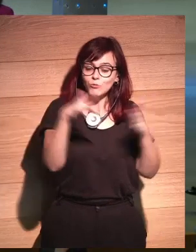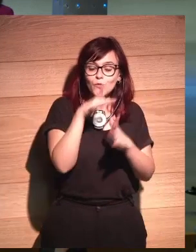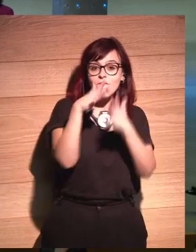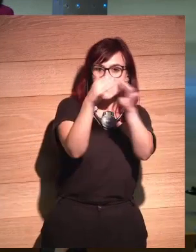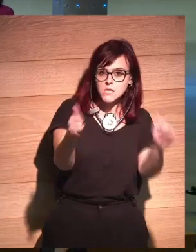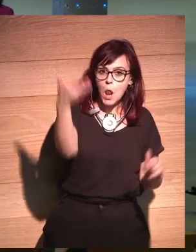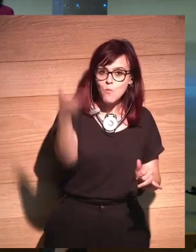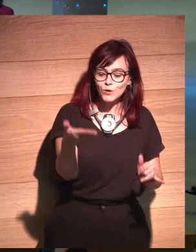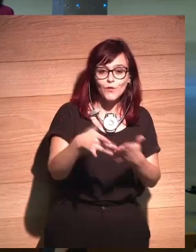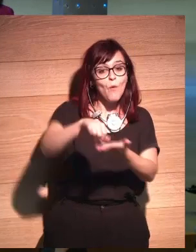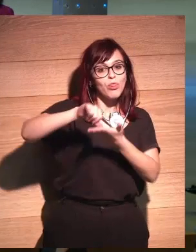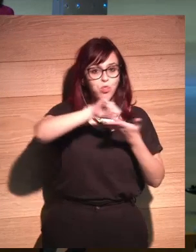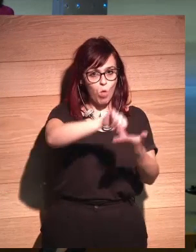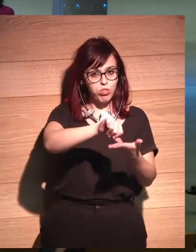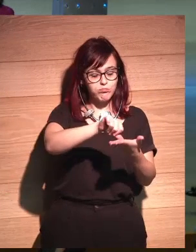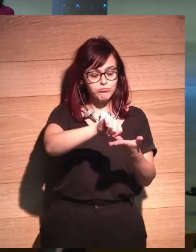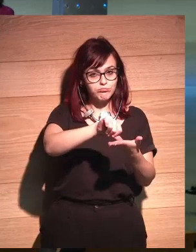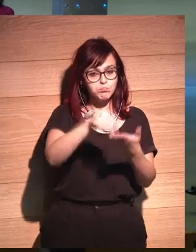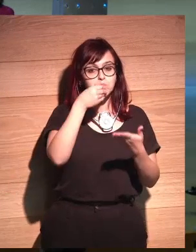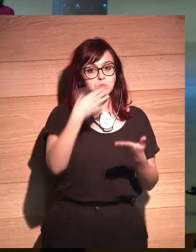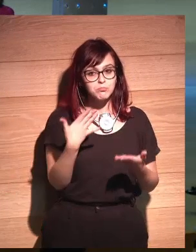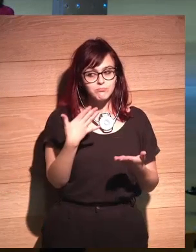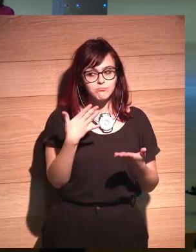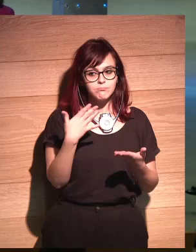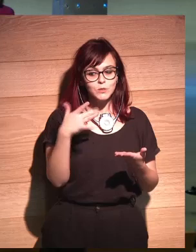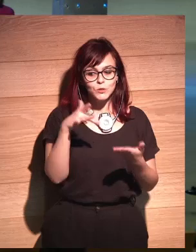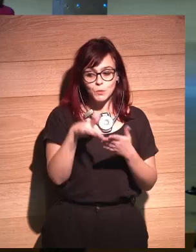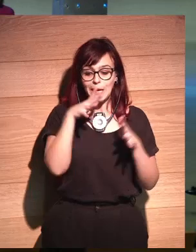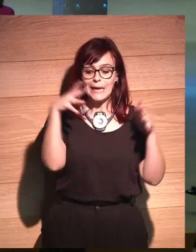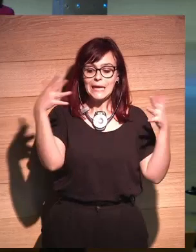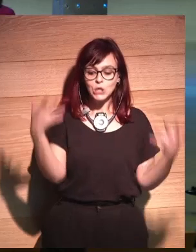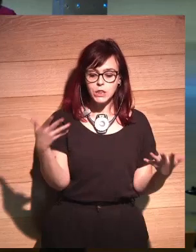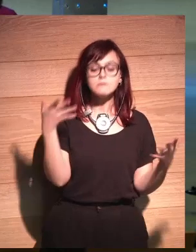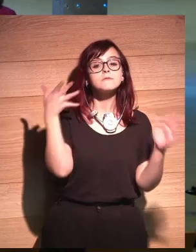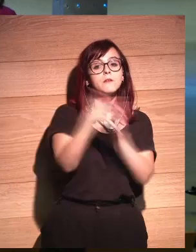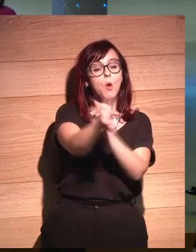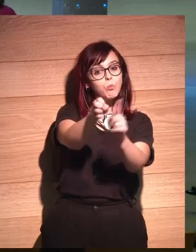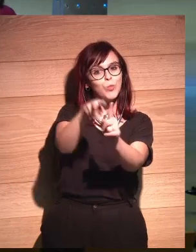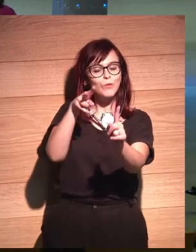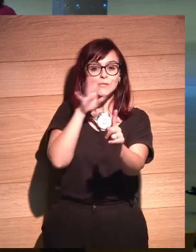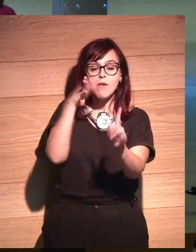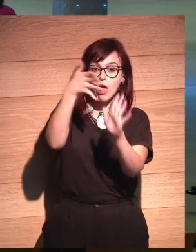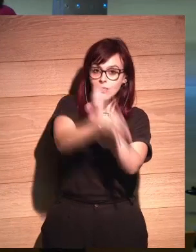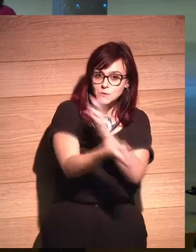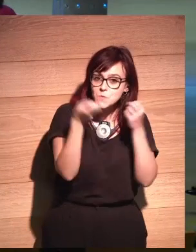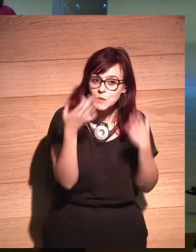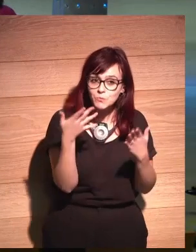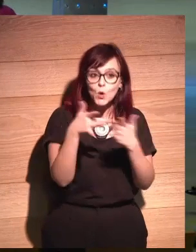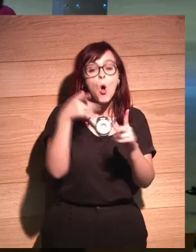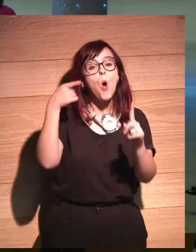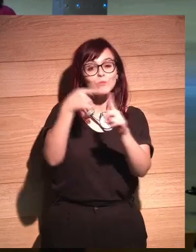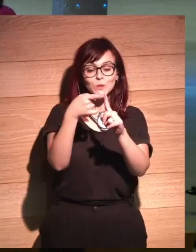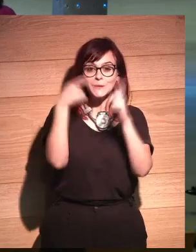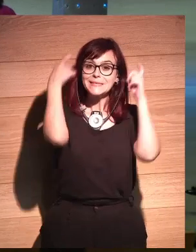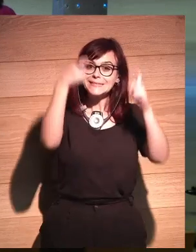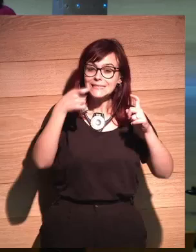and if I should describe the perspective we are looking into trying to fulfill the goals of the UN,